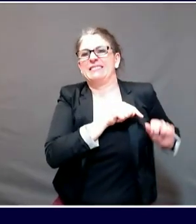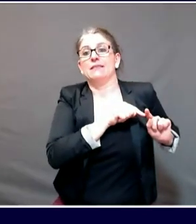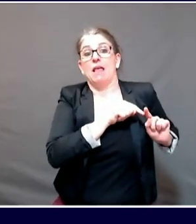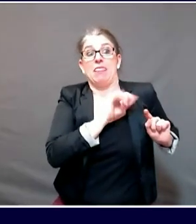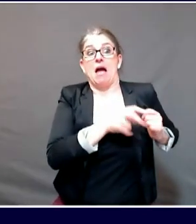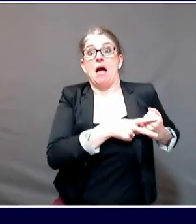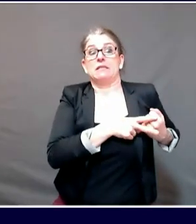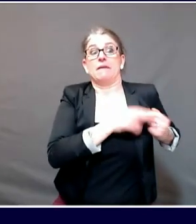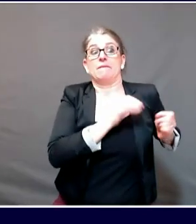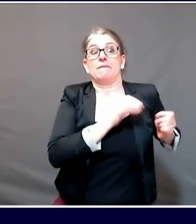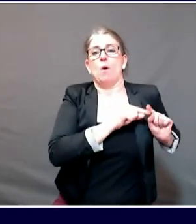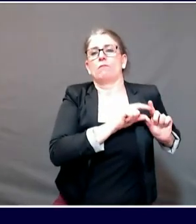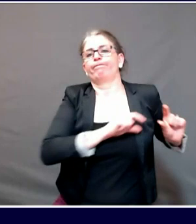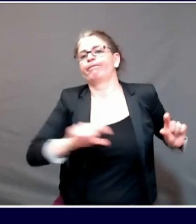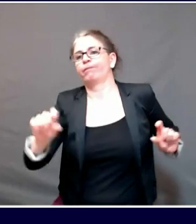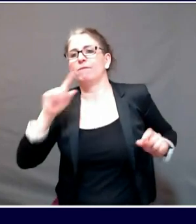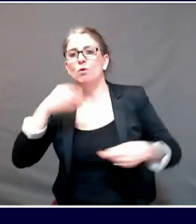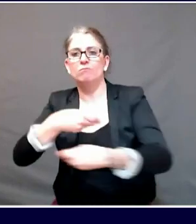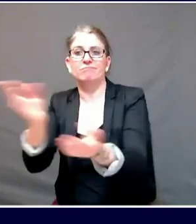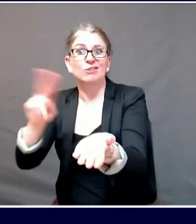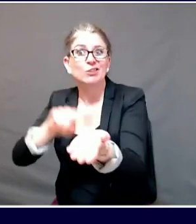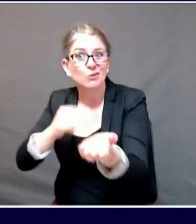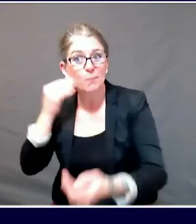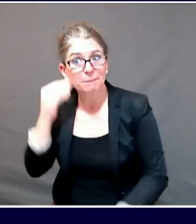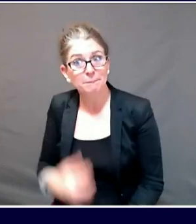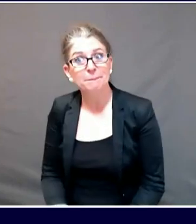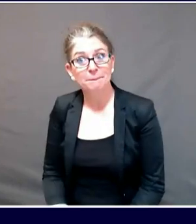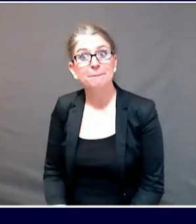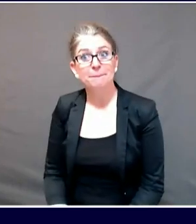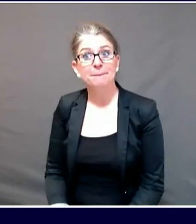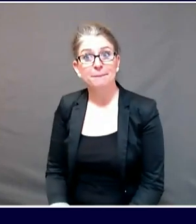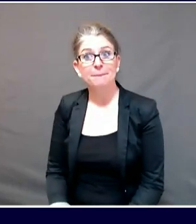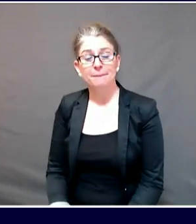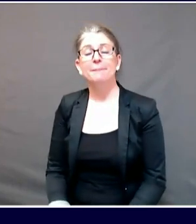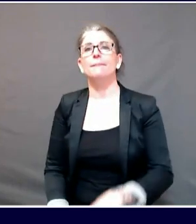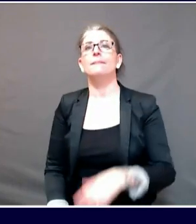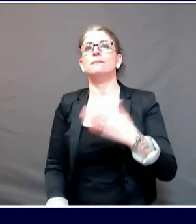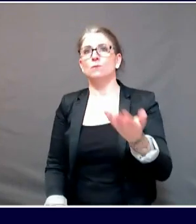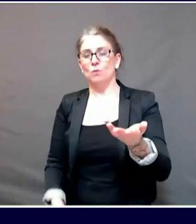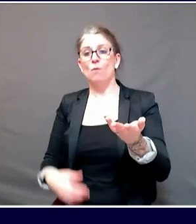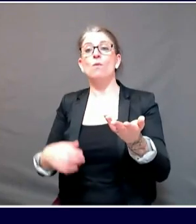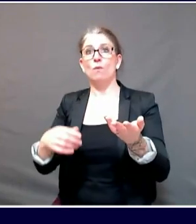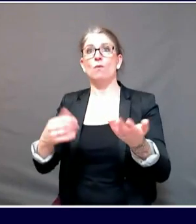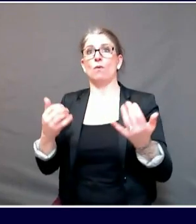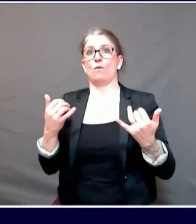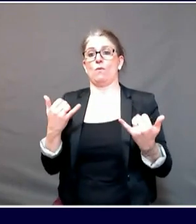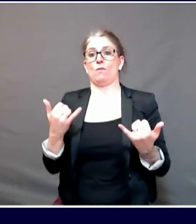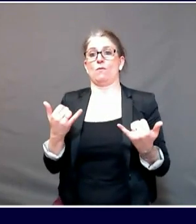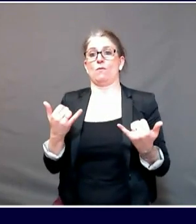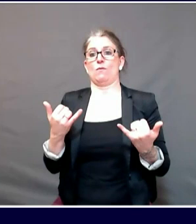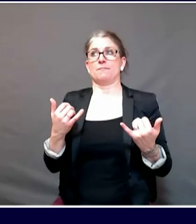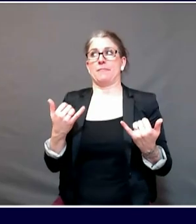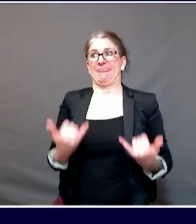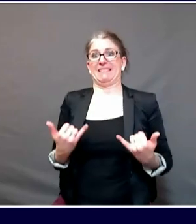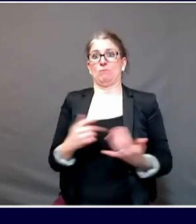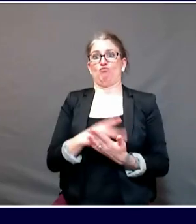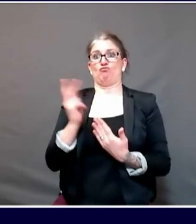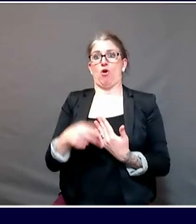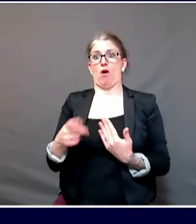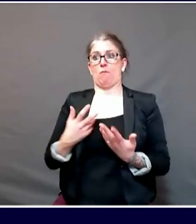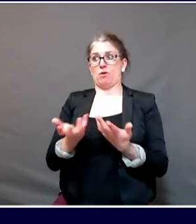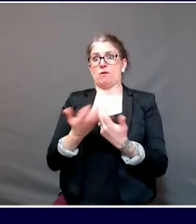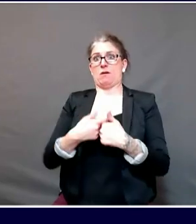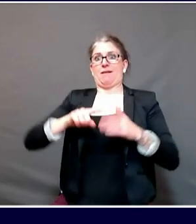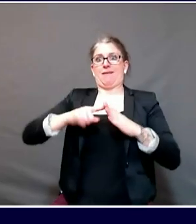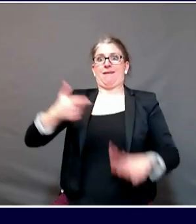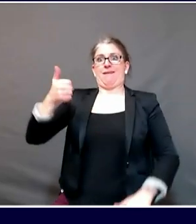being earmarked for this program. We activated this program 2 Fridays ago, and that set off a series